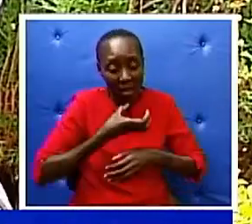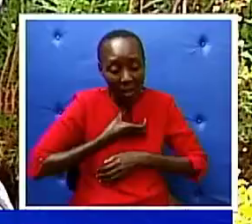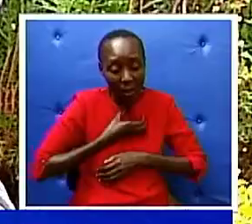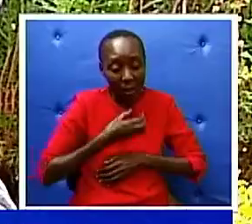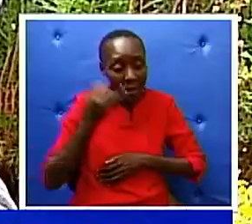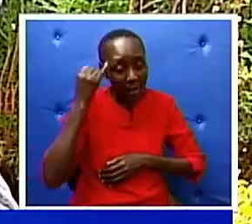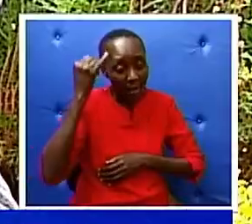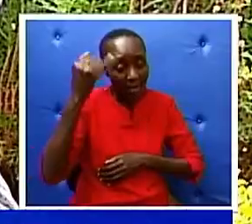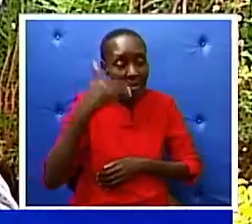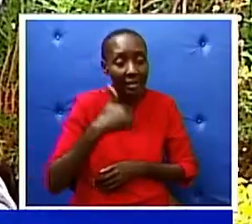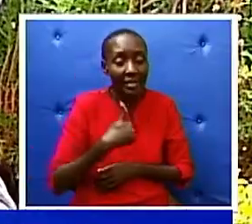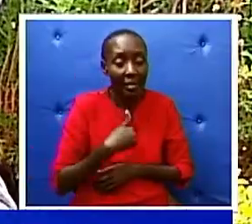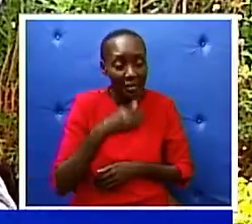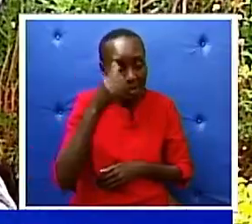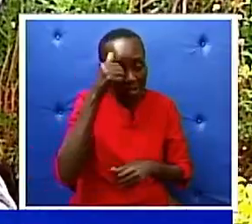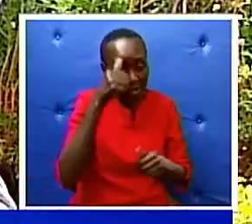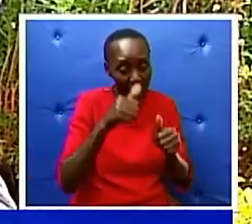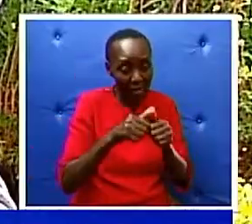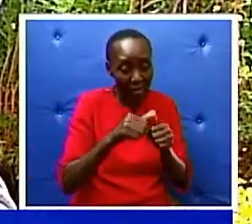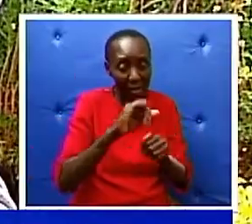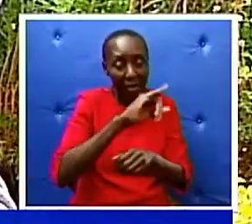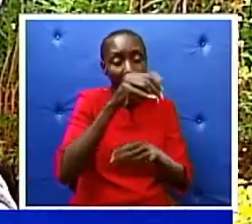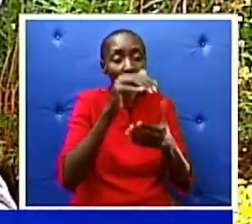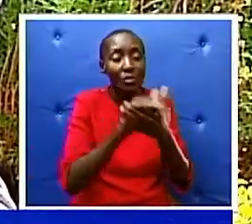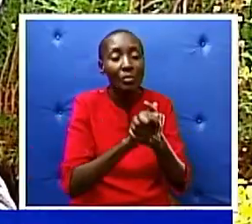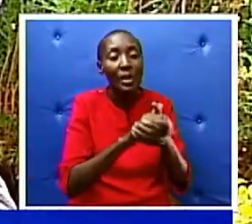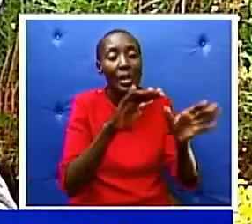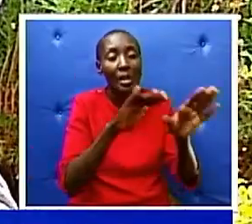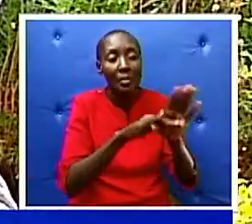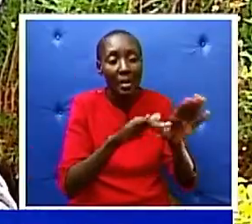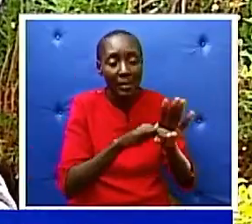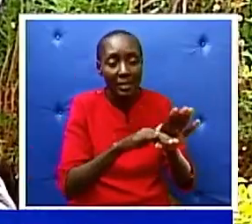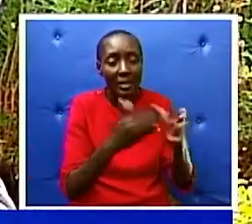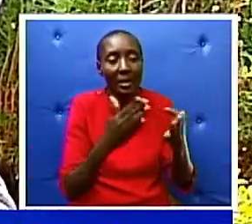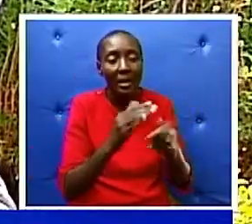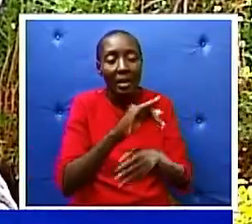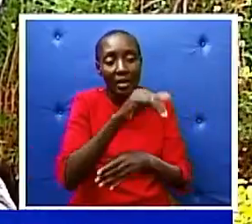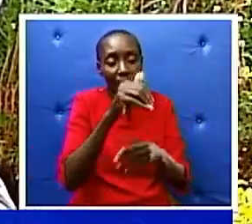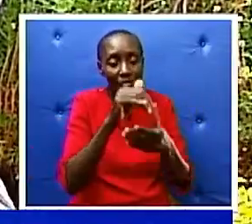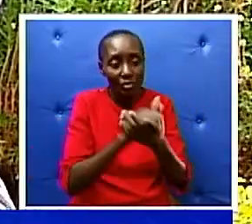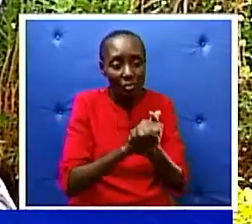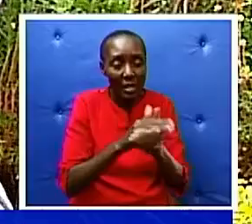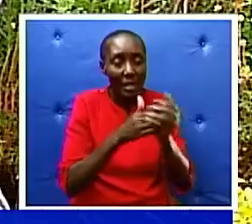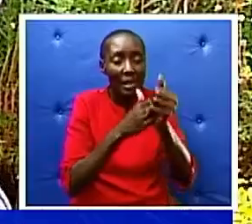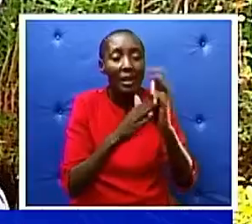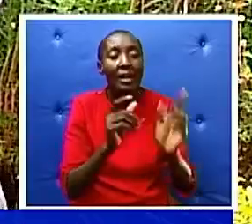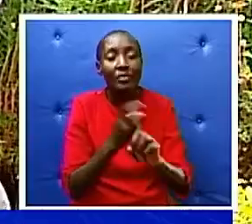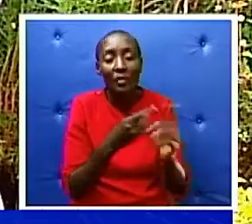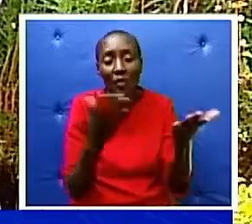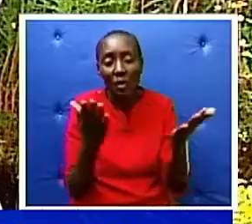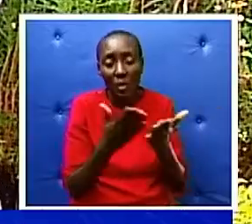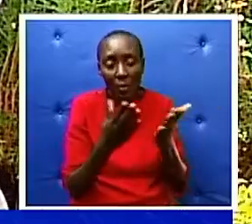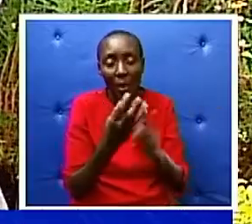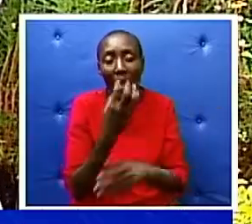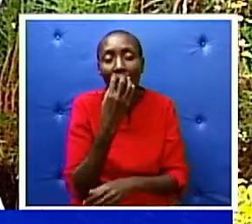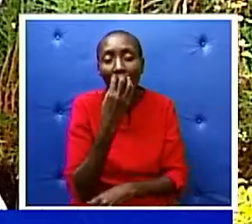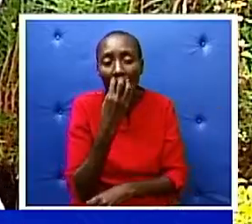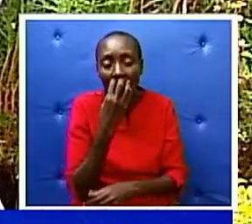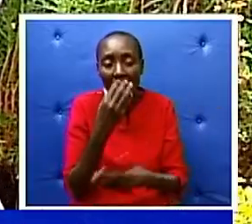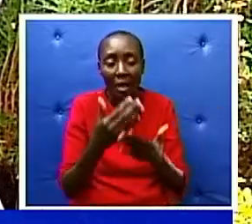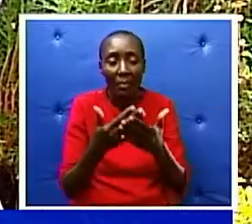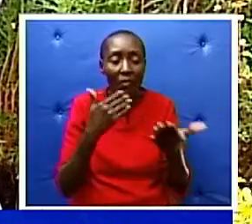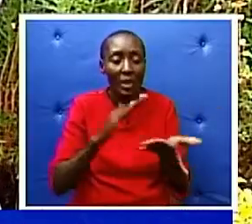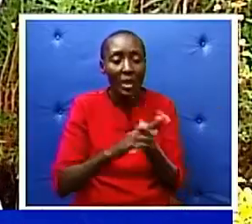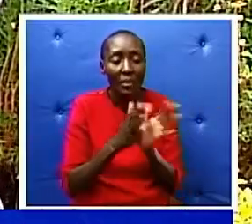will remember that most of these Jubilee high leaders came from the coalition of ODM before it was a